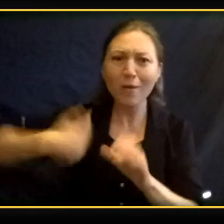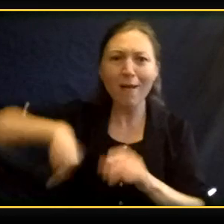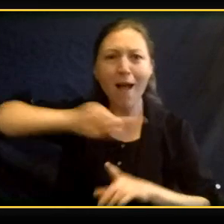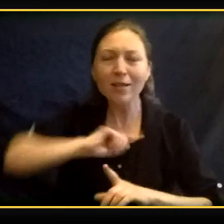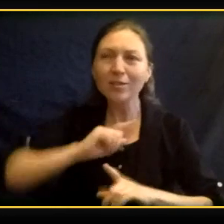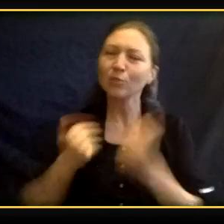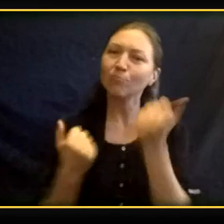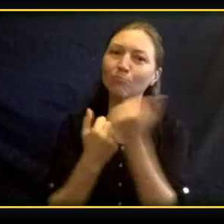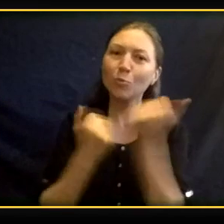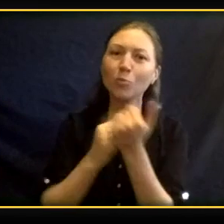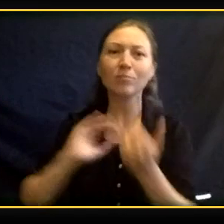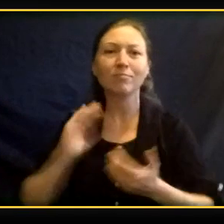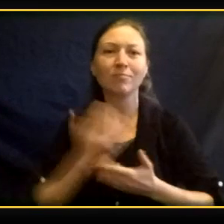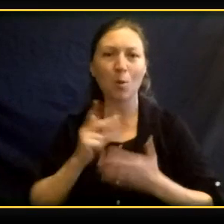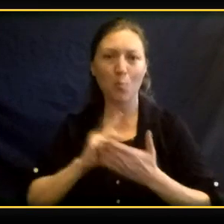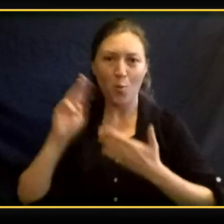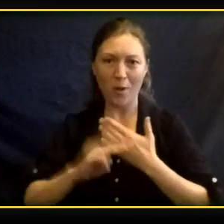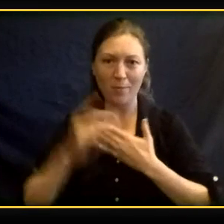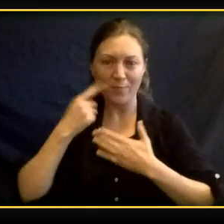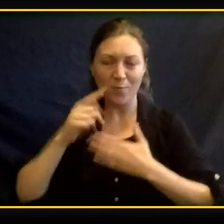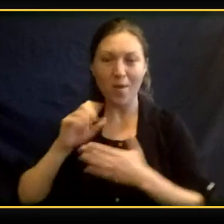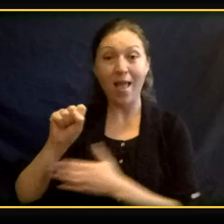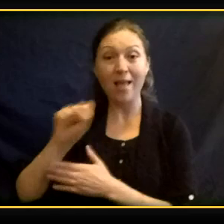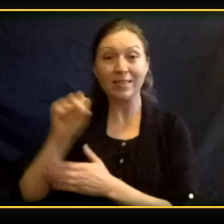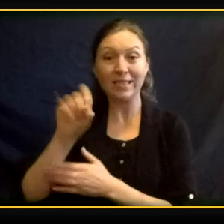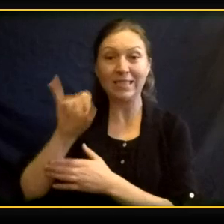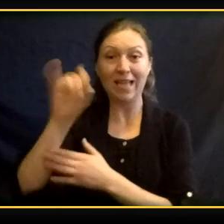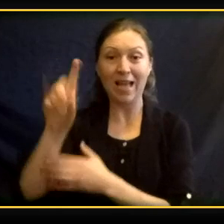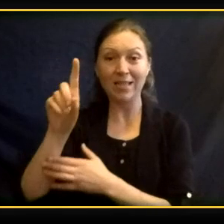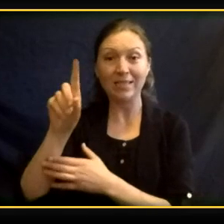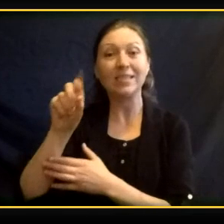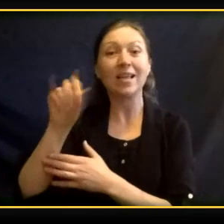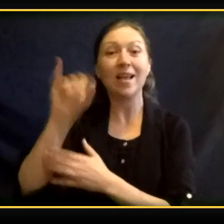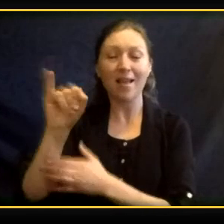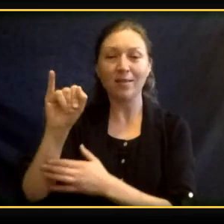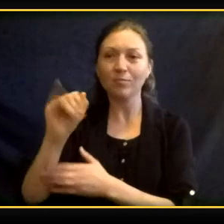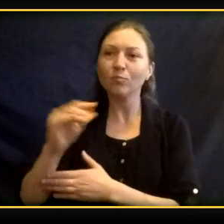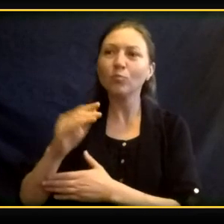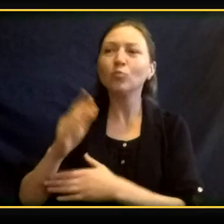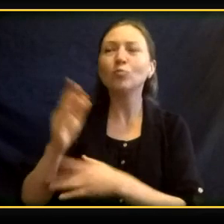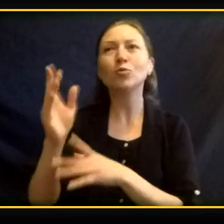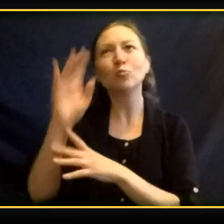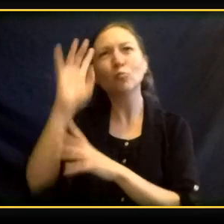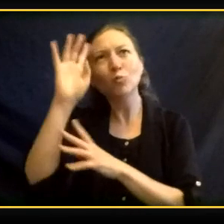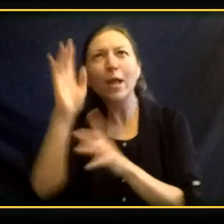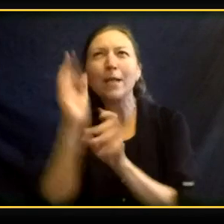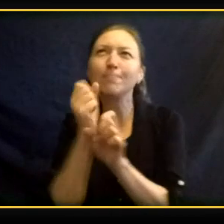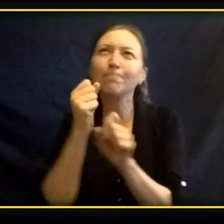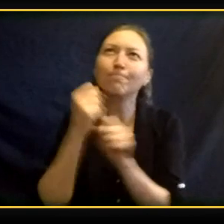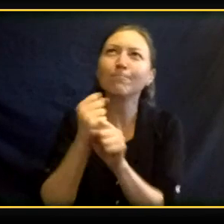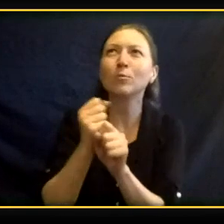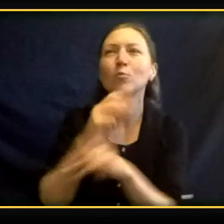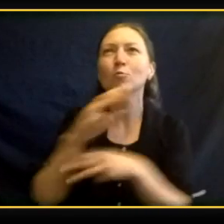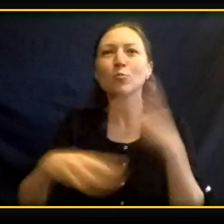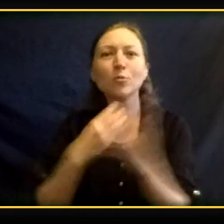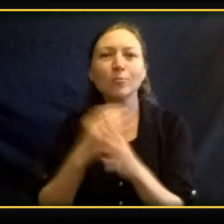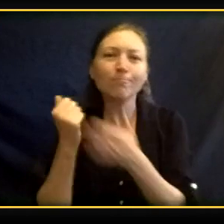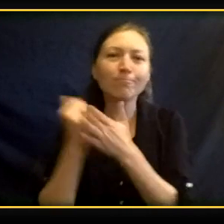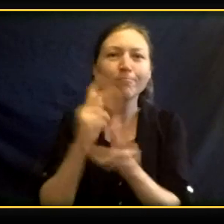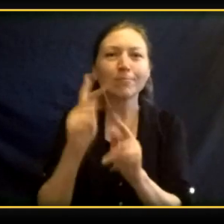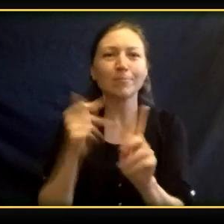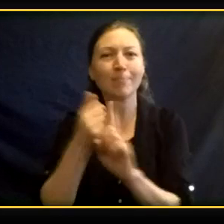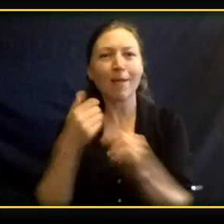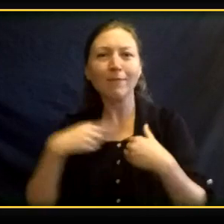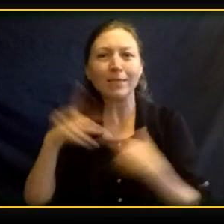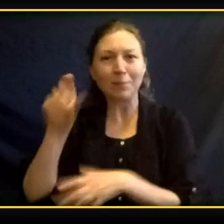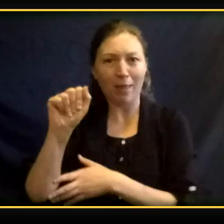of SDI, where we are helping to create a world that welcomes people with disabilities. Here to kick off our evening for us